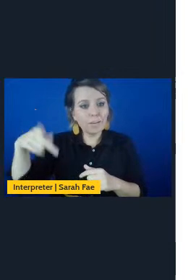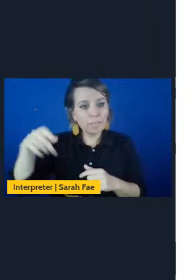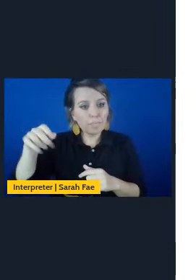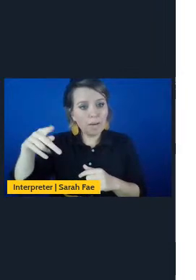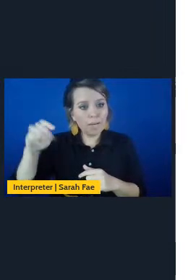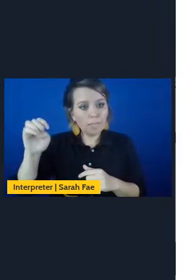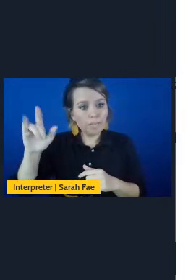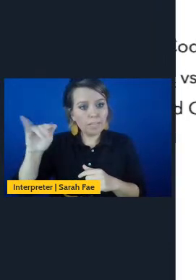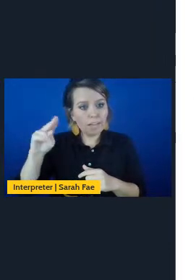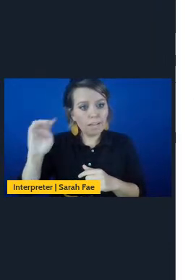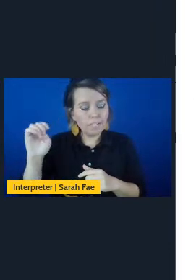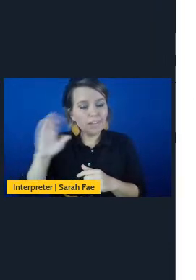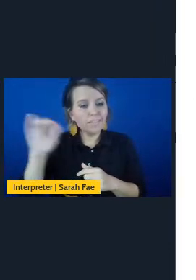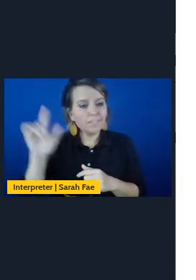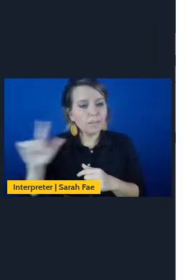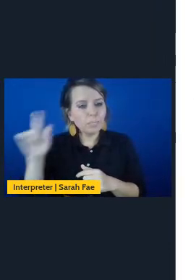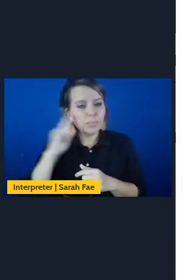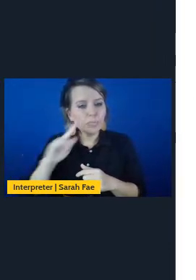CI/CD.